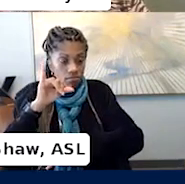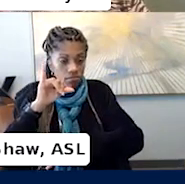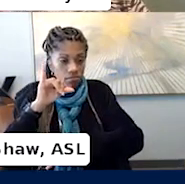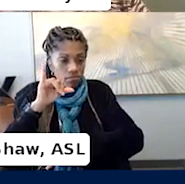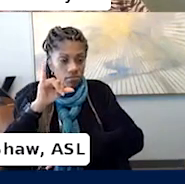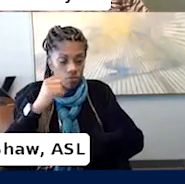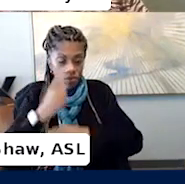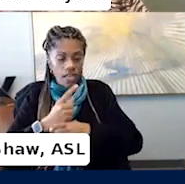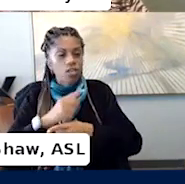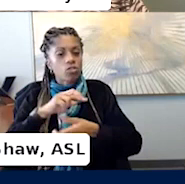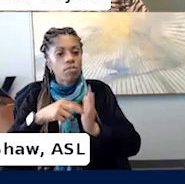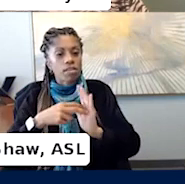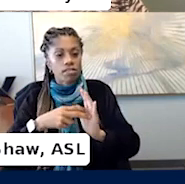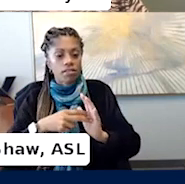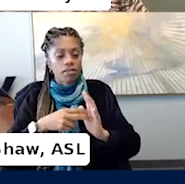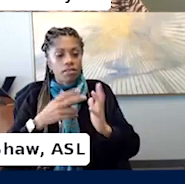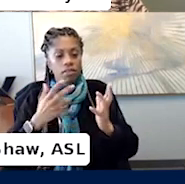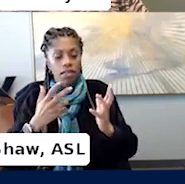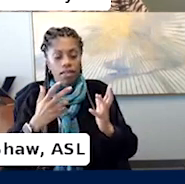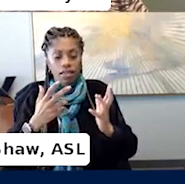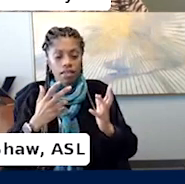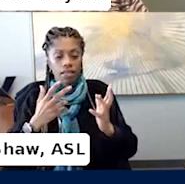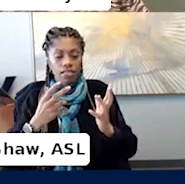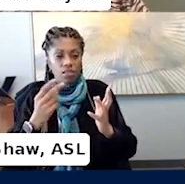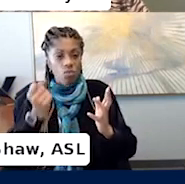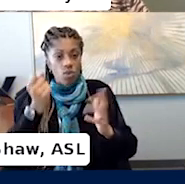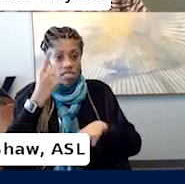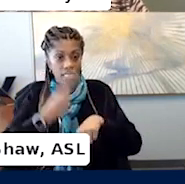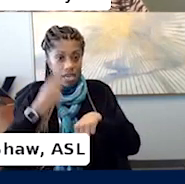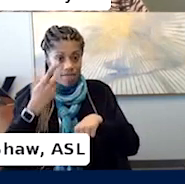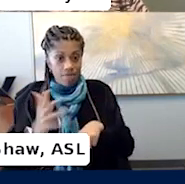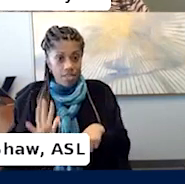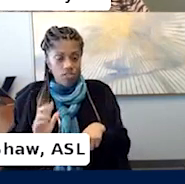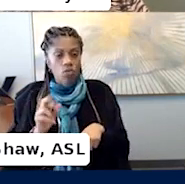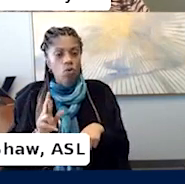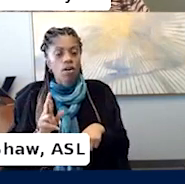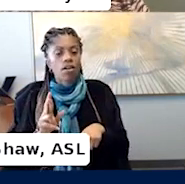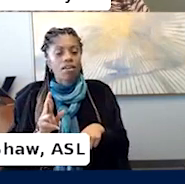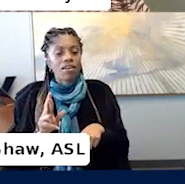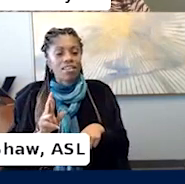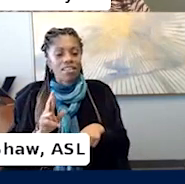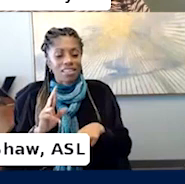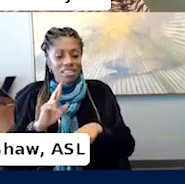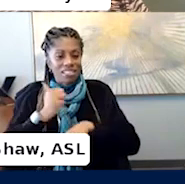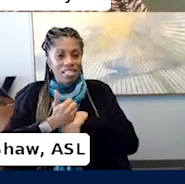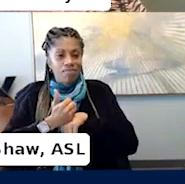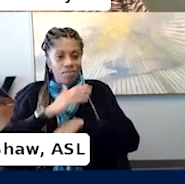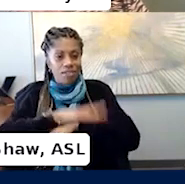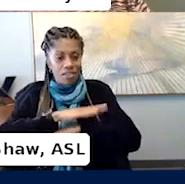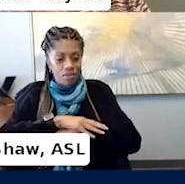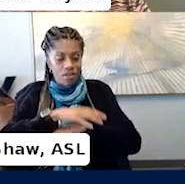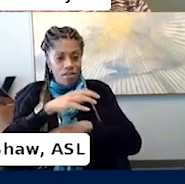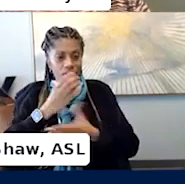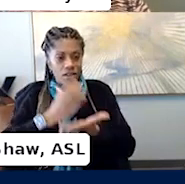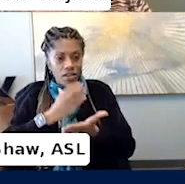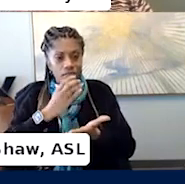stagnant process at all. It's a very dynamic process that continues to evolve, not only within